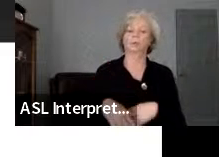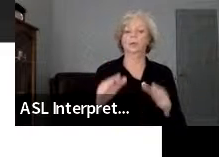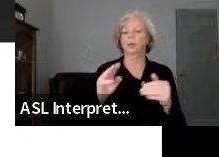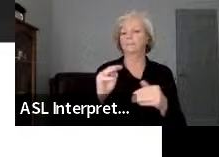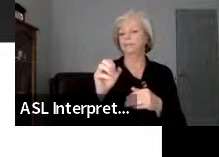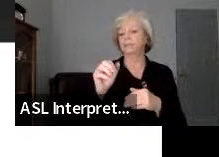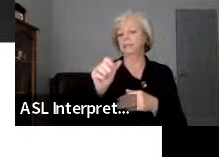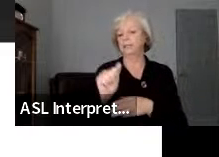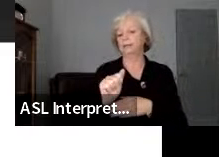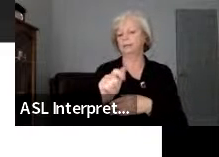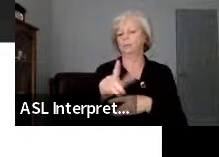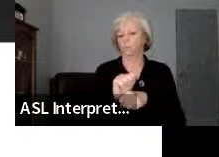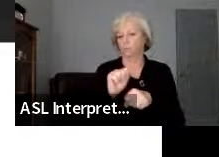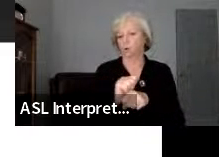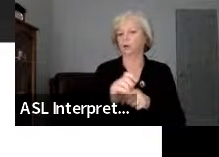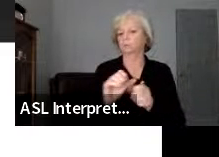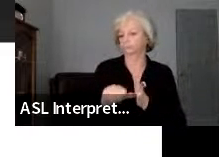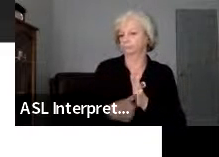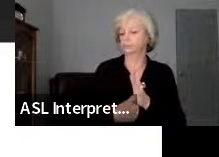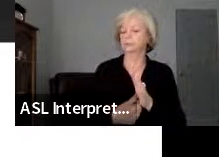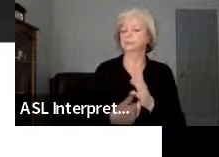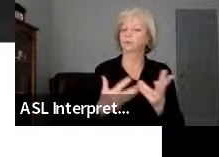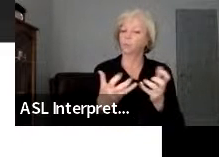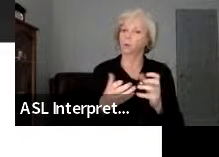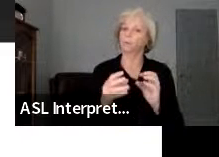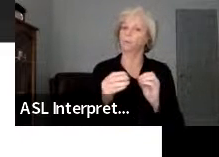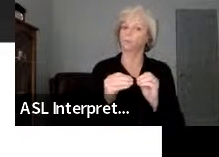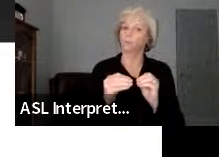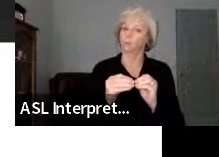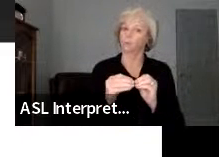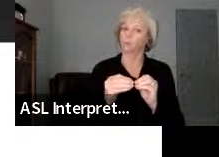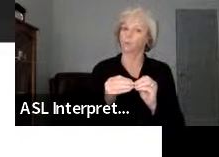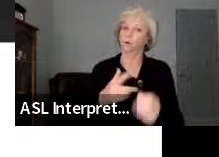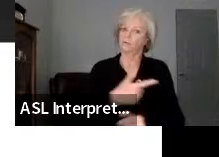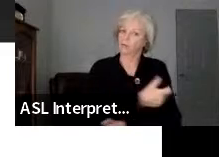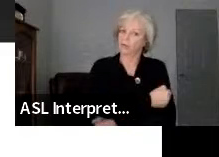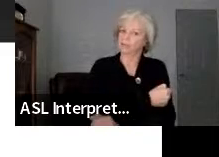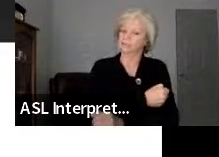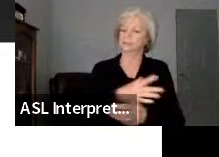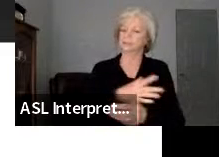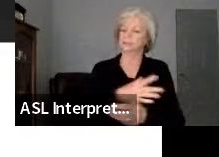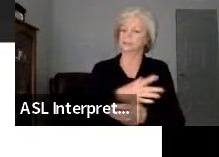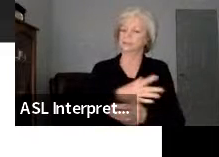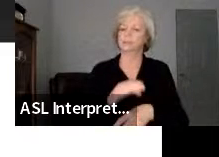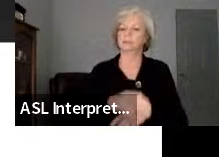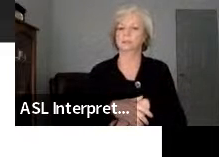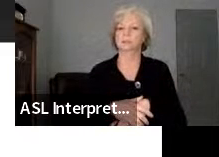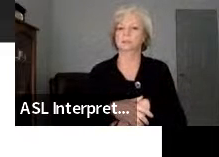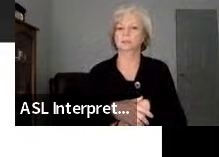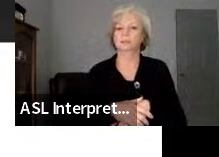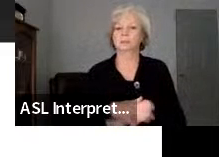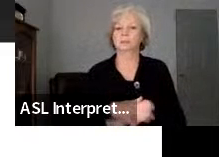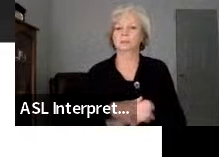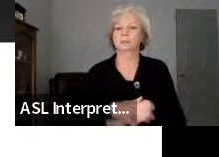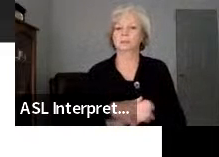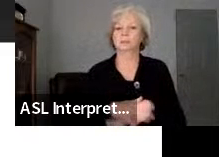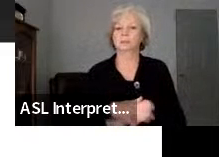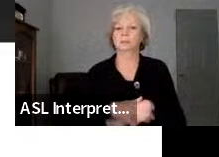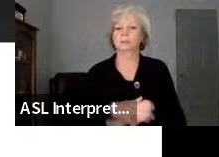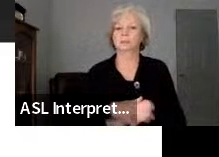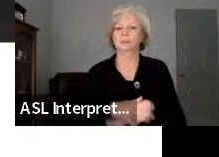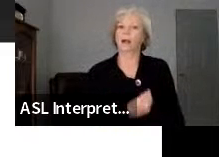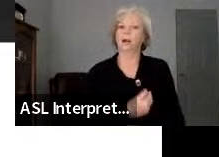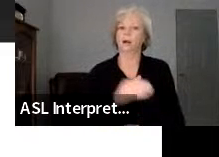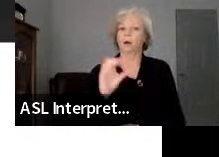some more folks vaccinated that way as well. Right now, our COVID division is continuing to